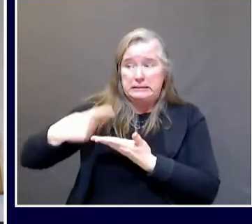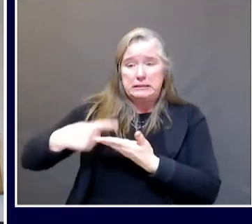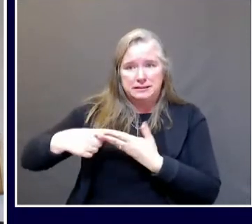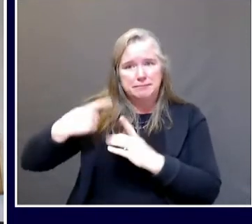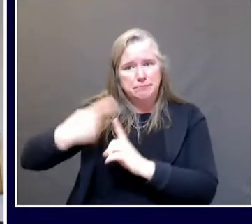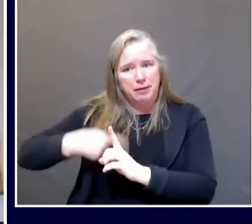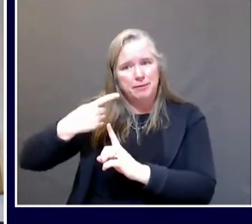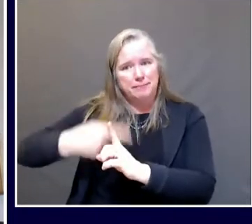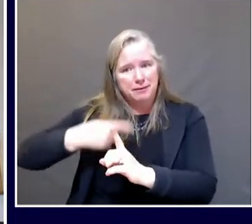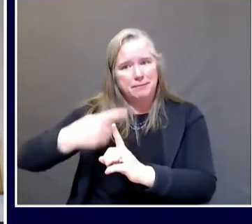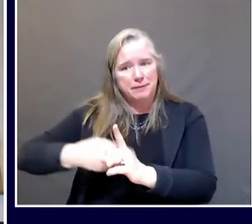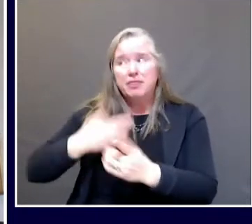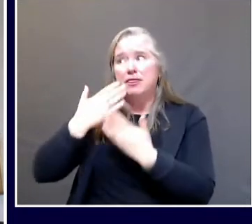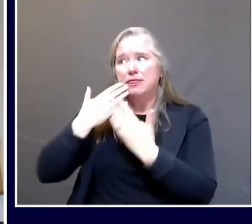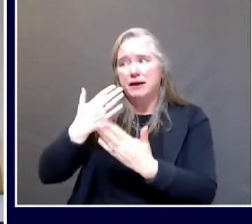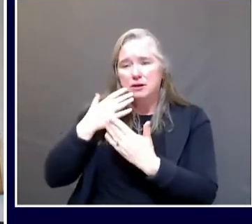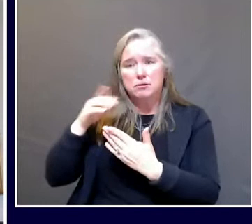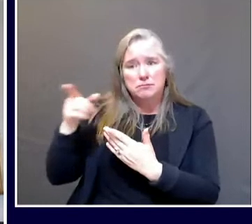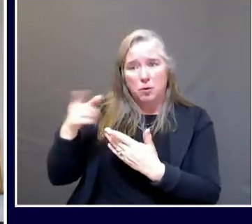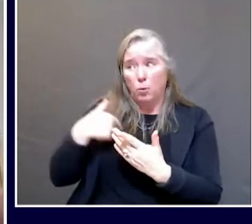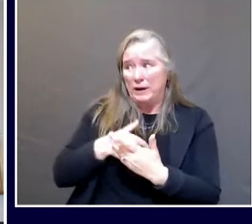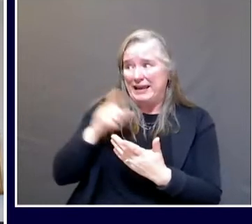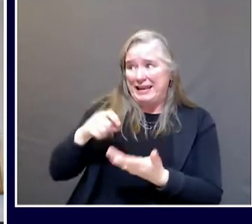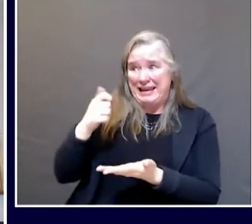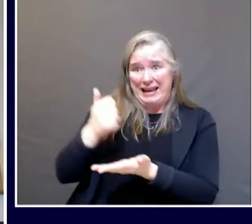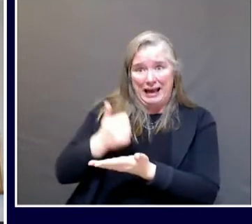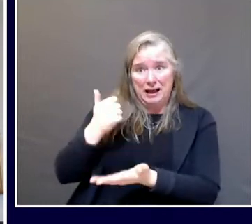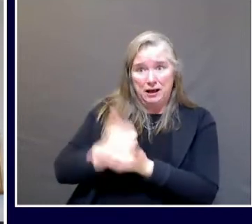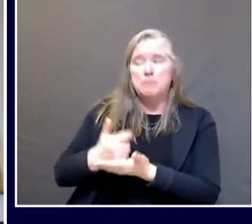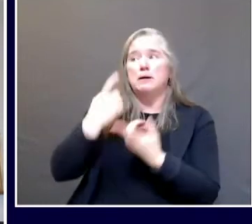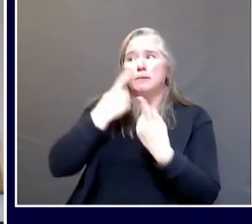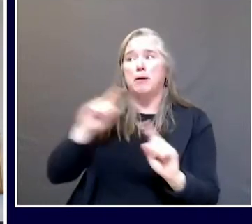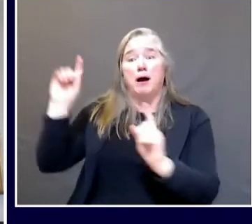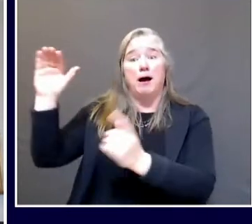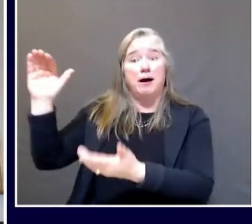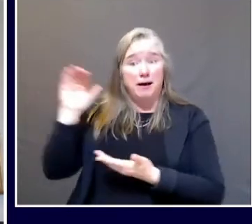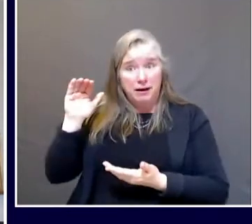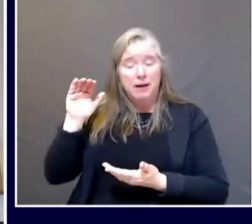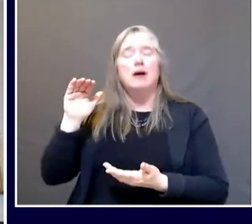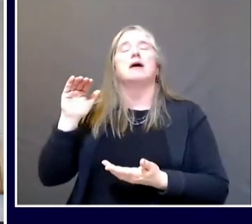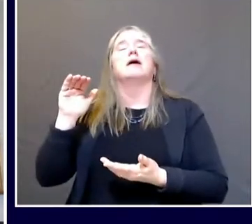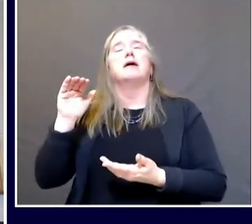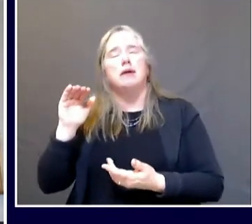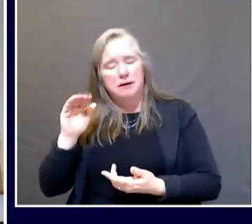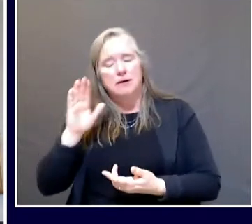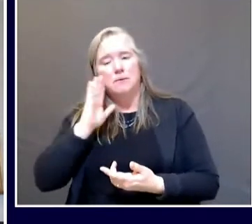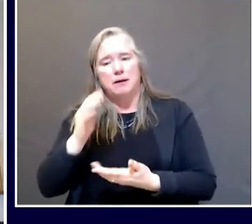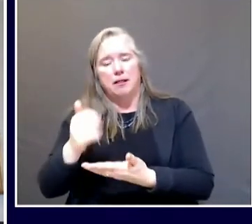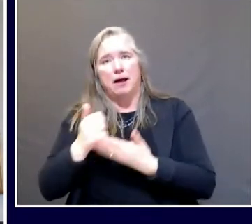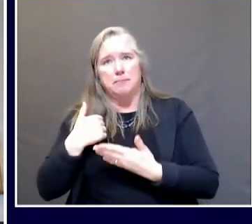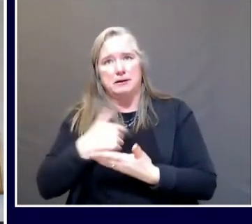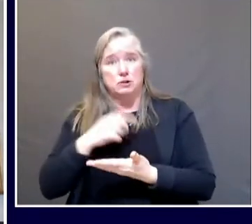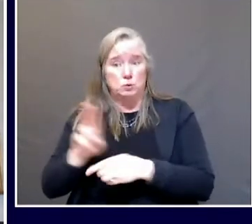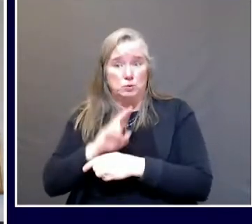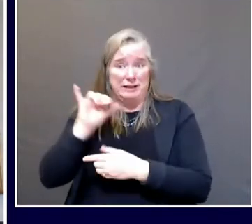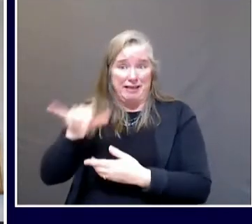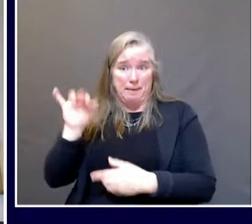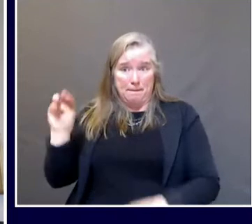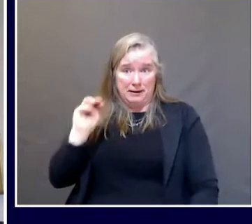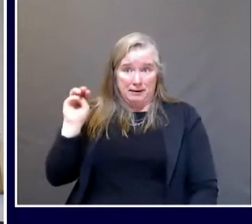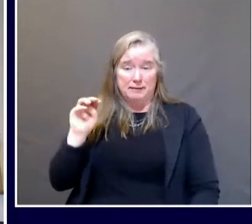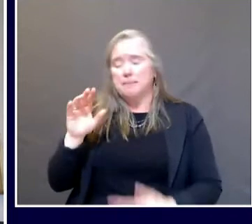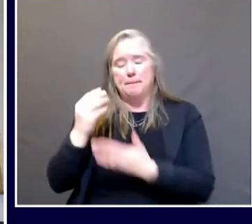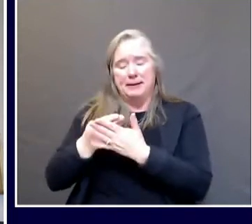to help states plan and prepare. So we are ready to start working on that in utilizing those funds. I'll add a couple of